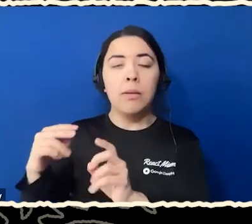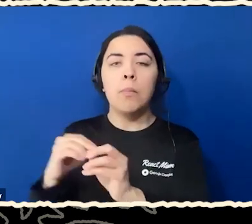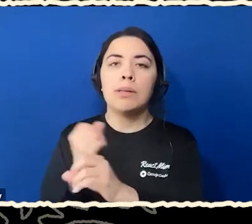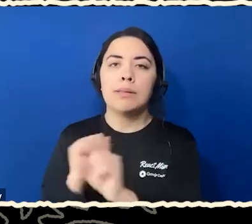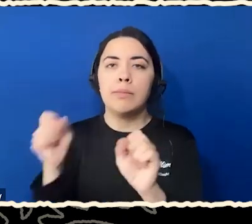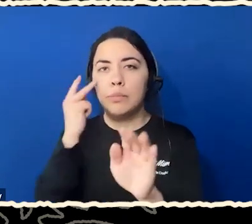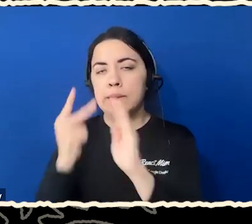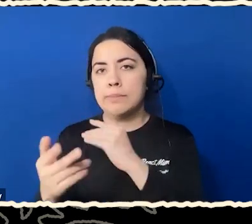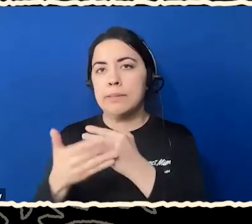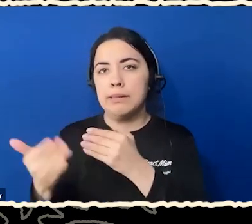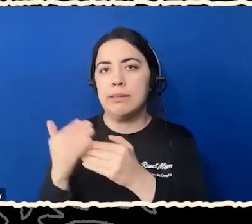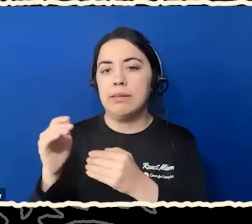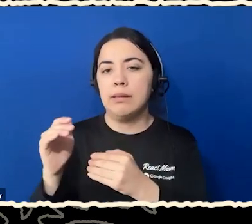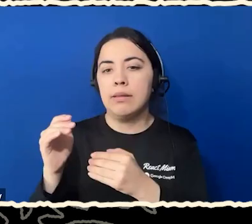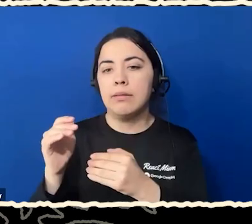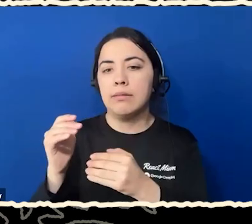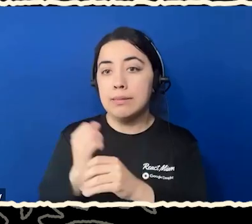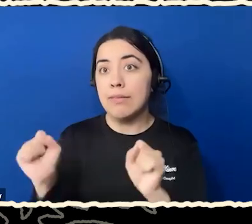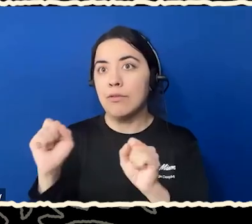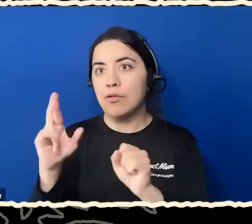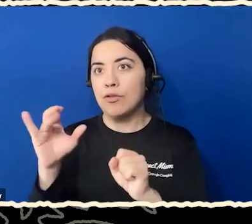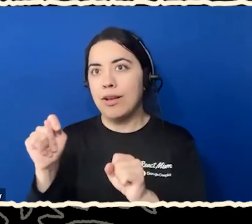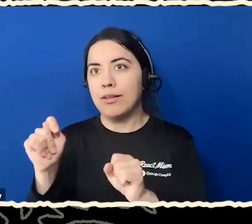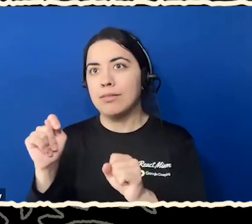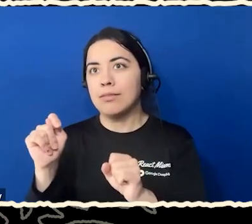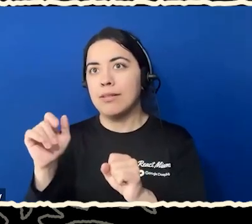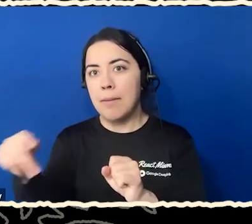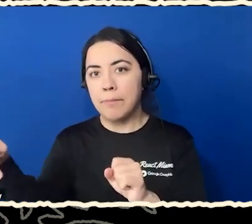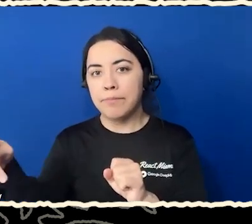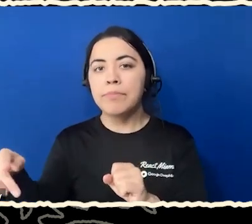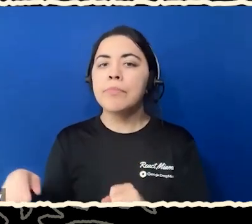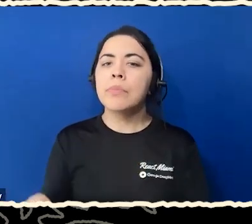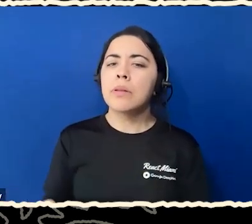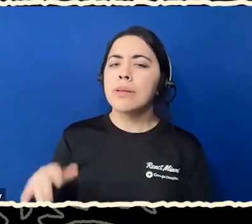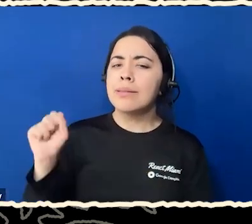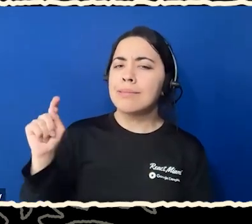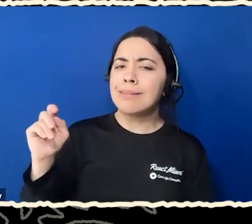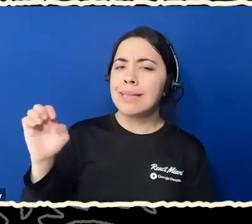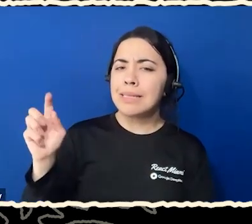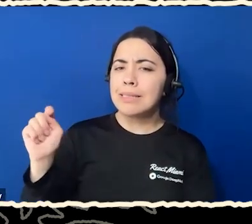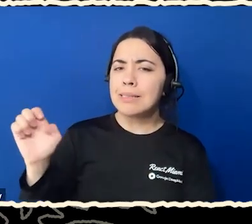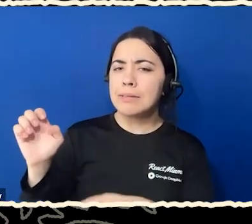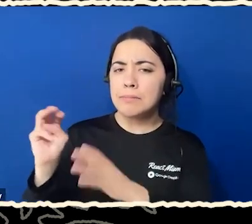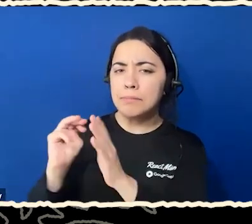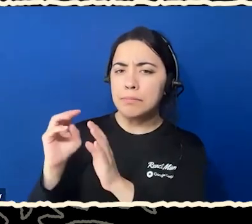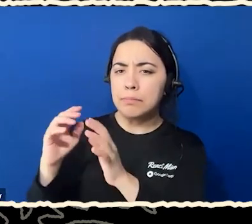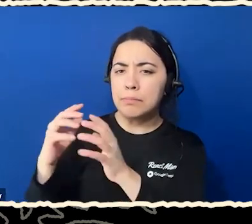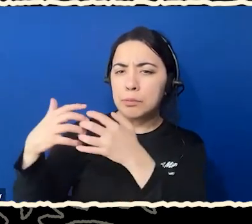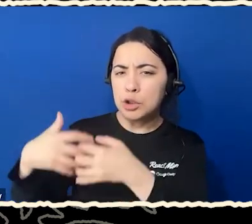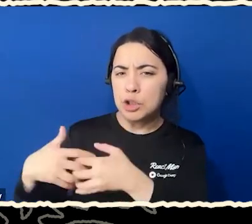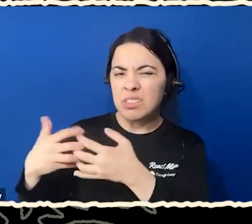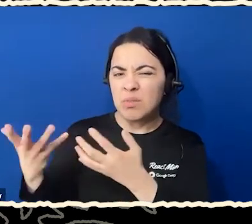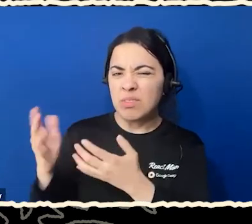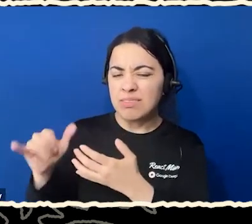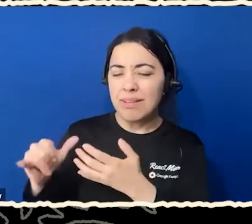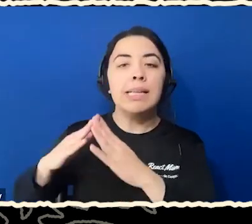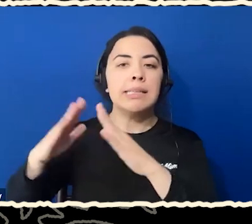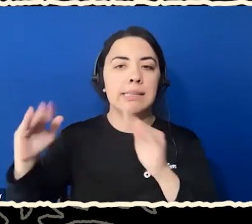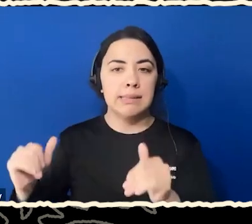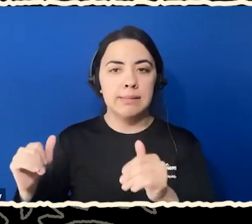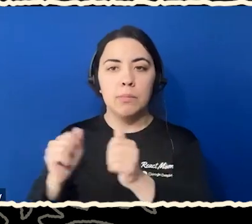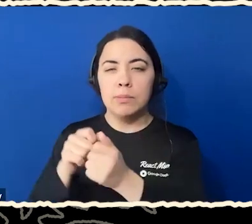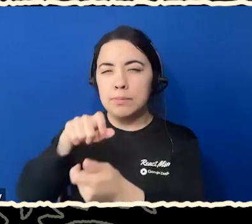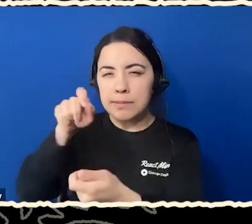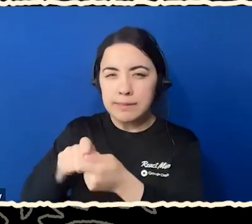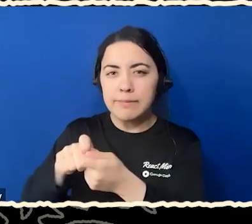So what exactly is a state machine? Well, a state machine is just a system with a finite set of states that moves between